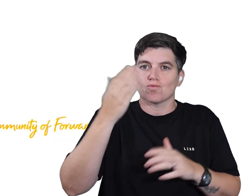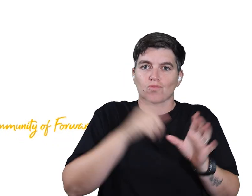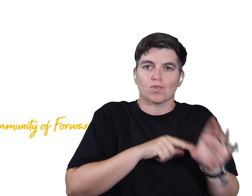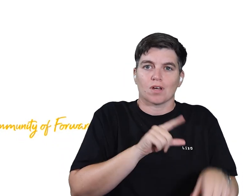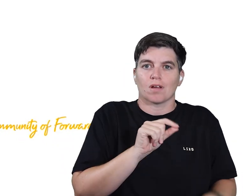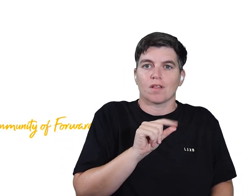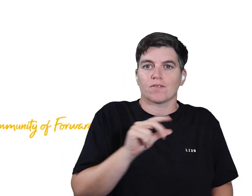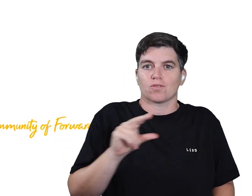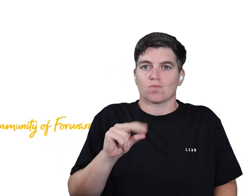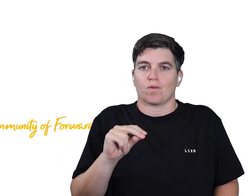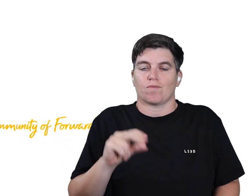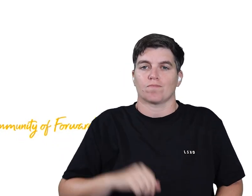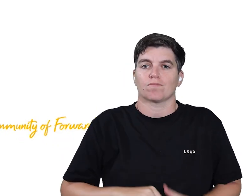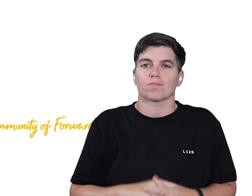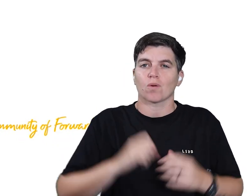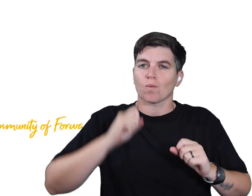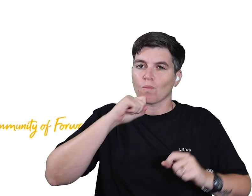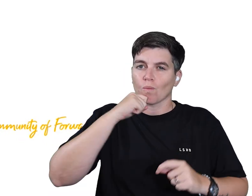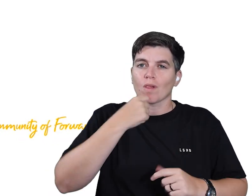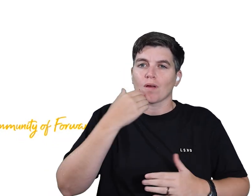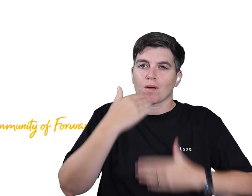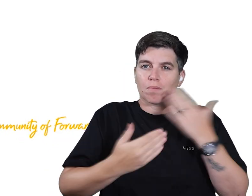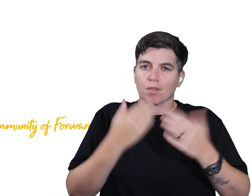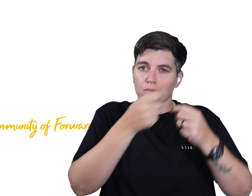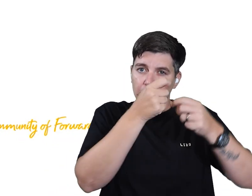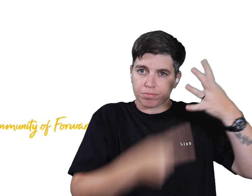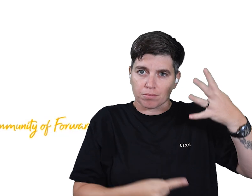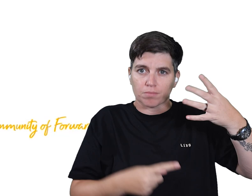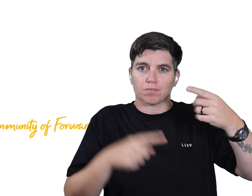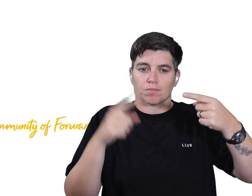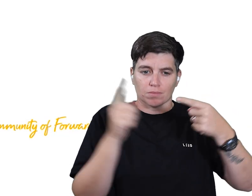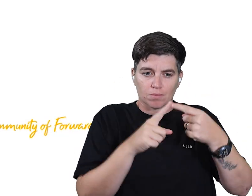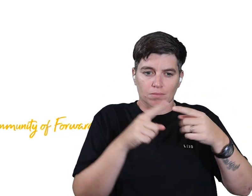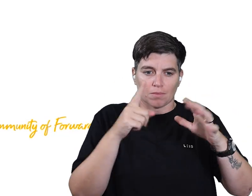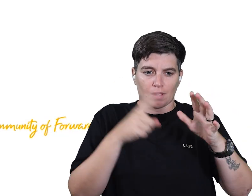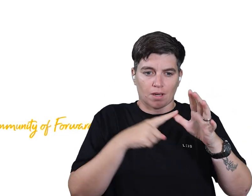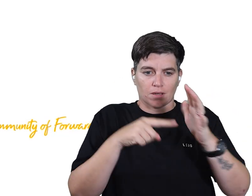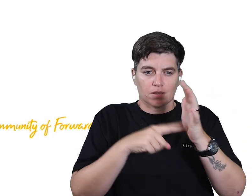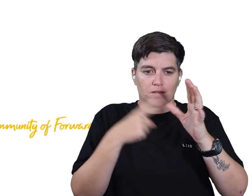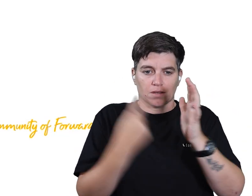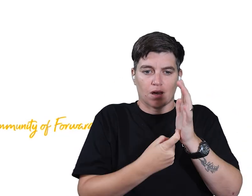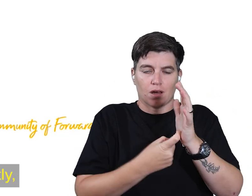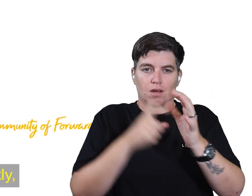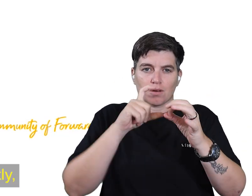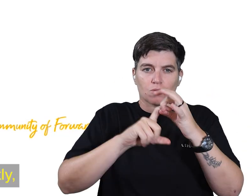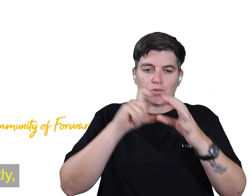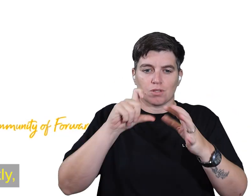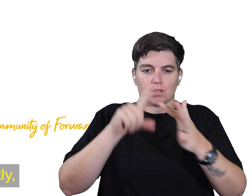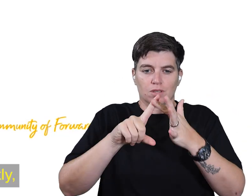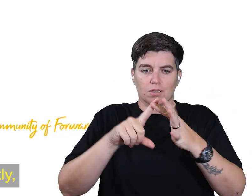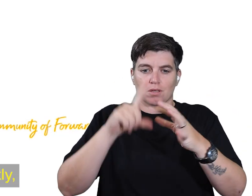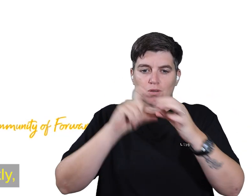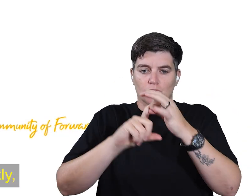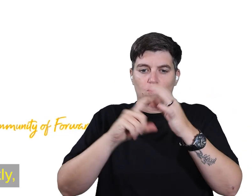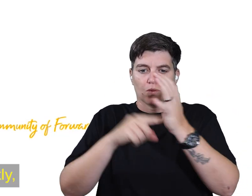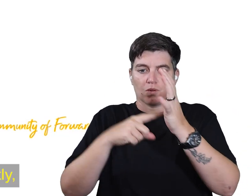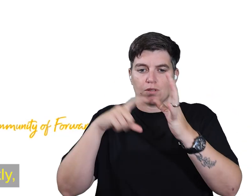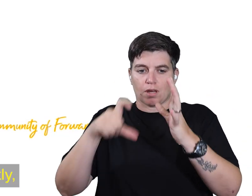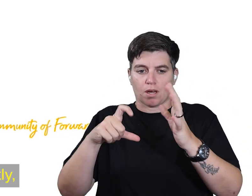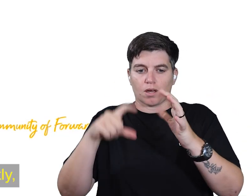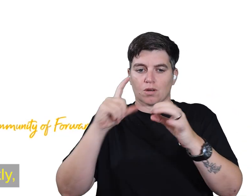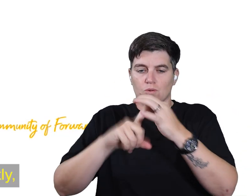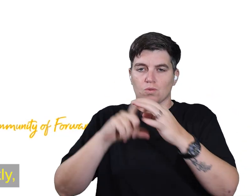and 12. We'll endeavour to address key aspects relating to acronyms such as ATAR, QCE,